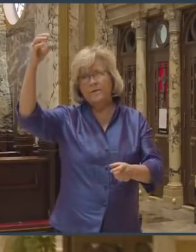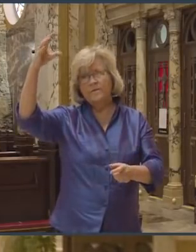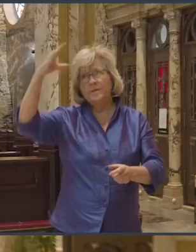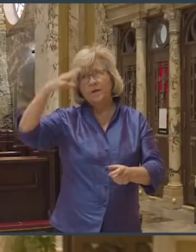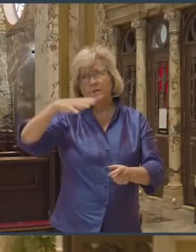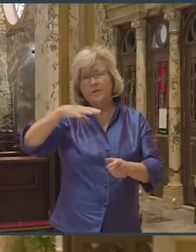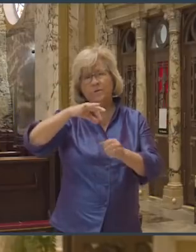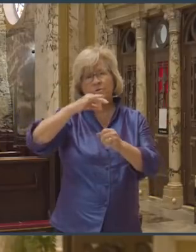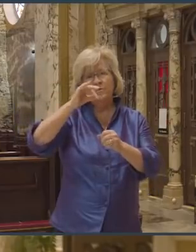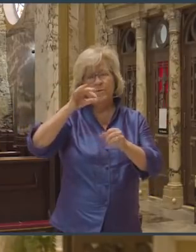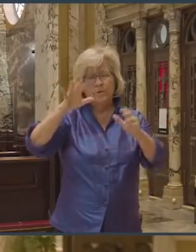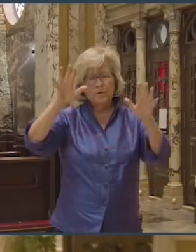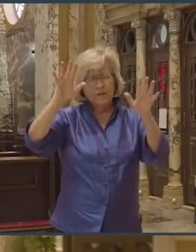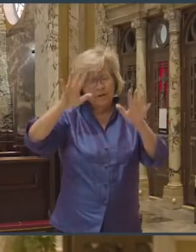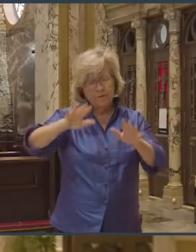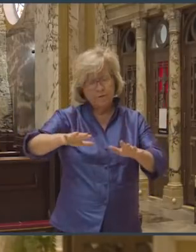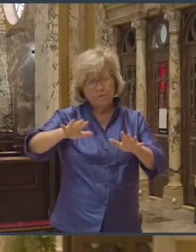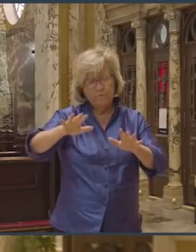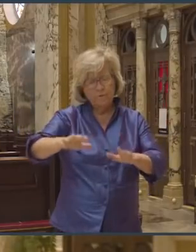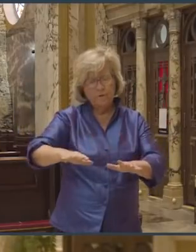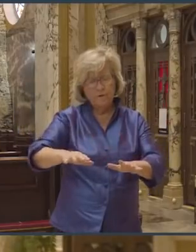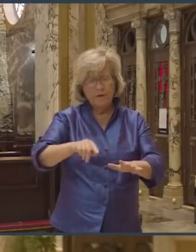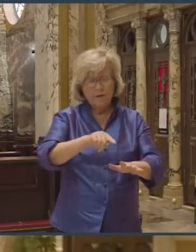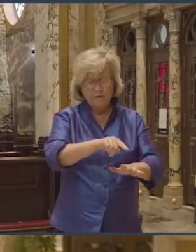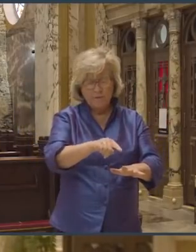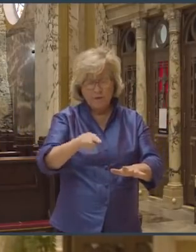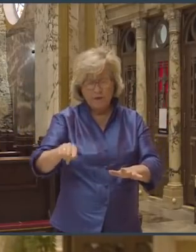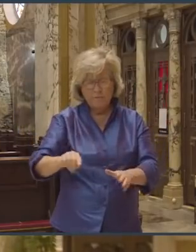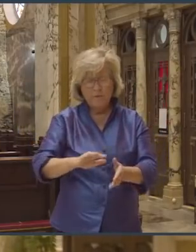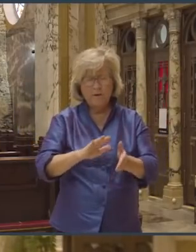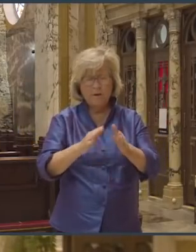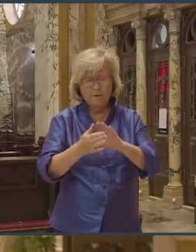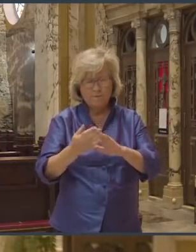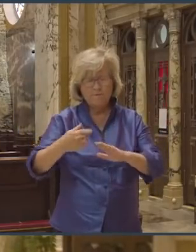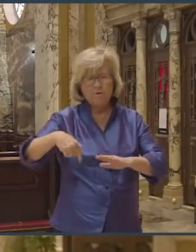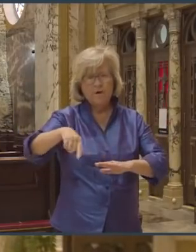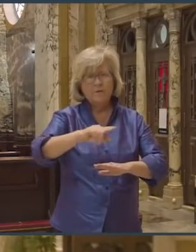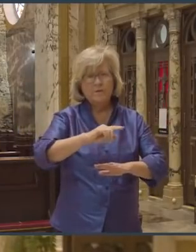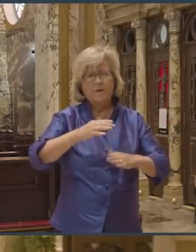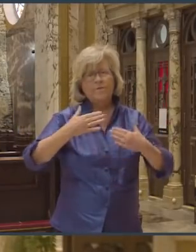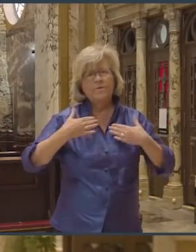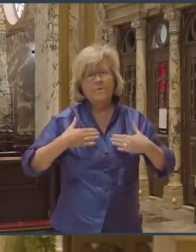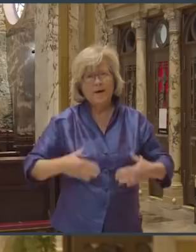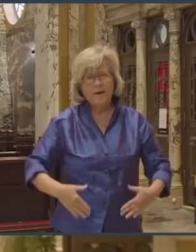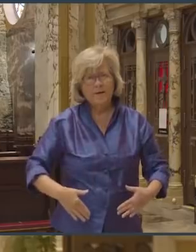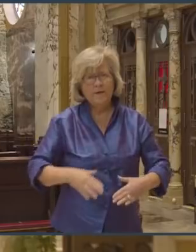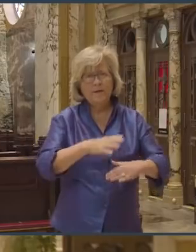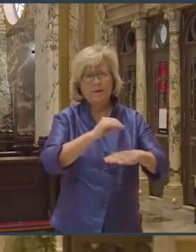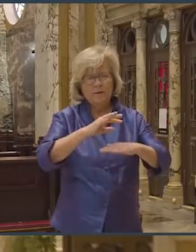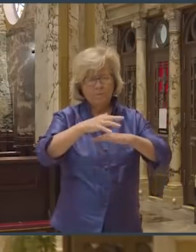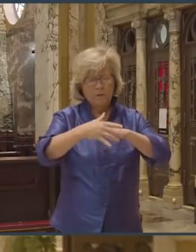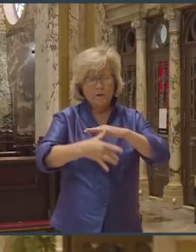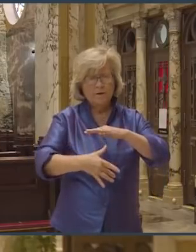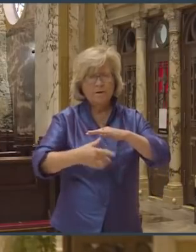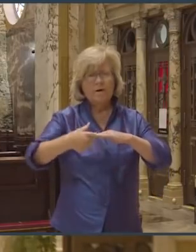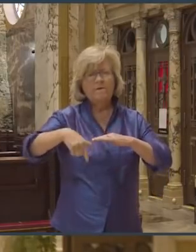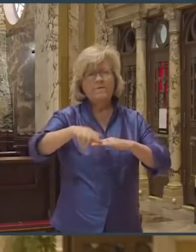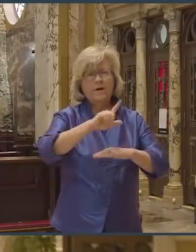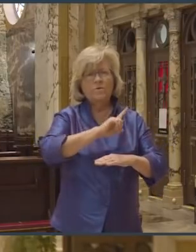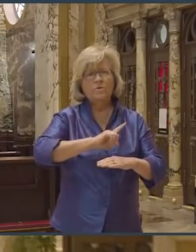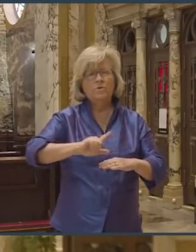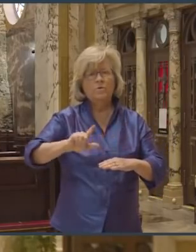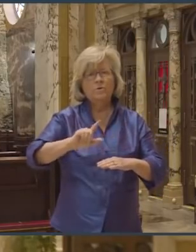upon them like the dewfall, so that they may become for us the body and blood of our